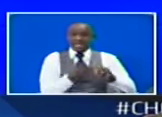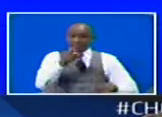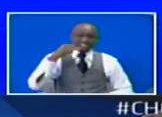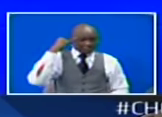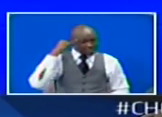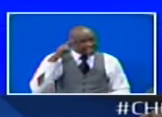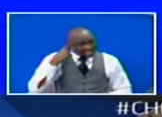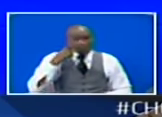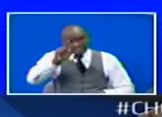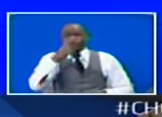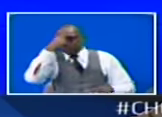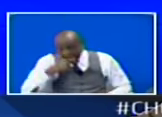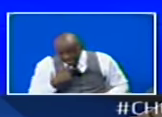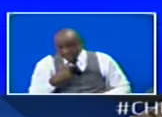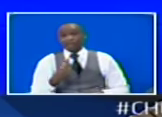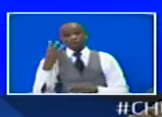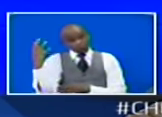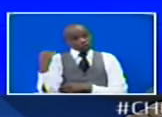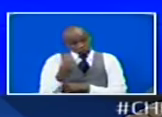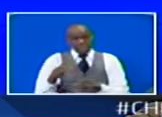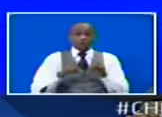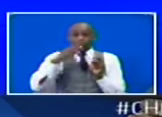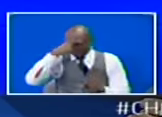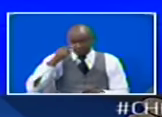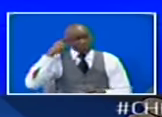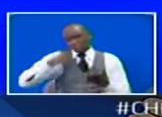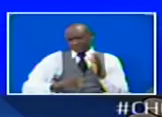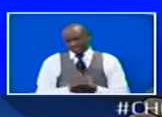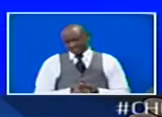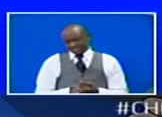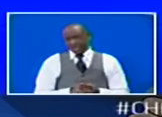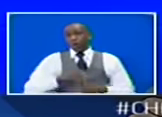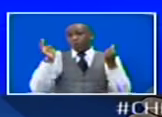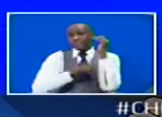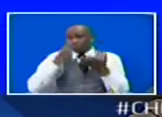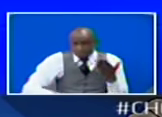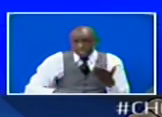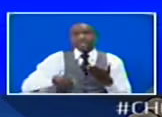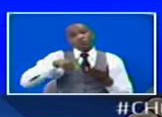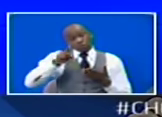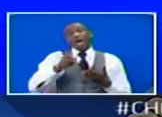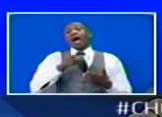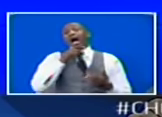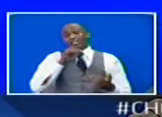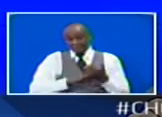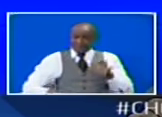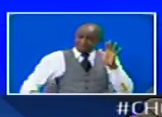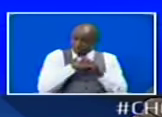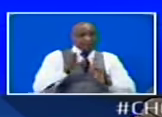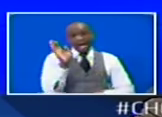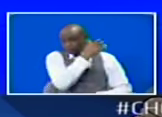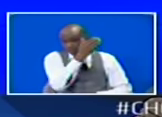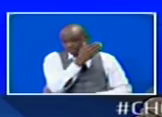you're blind and four of your children are also blind. To make matters worse, you've been kicked out of your home by your own